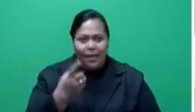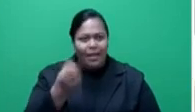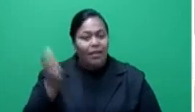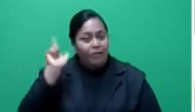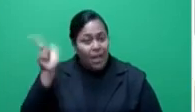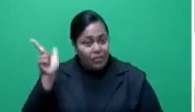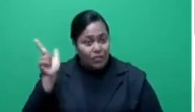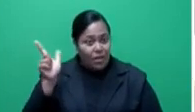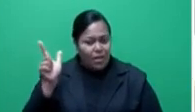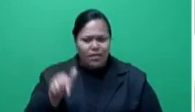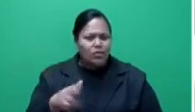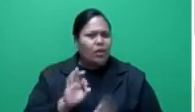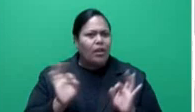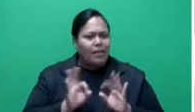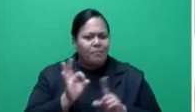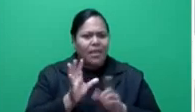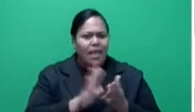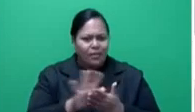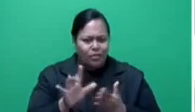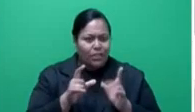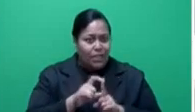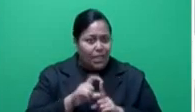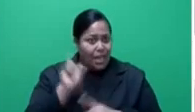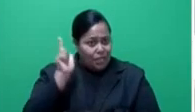to do a PhD when you don't even have a PhD yourself.